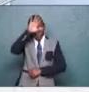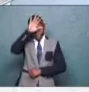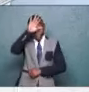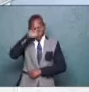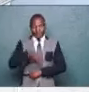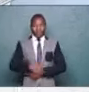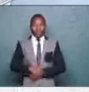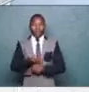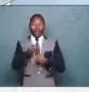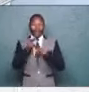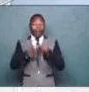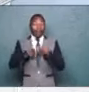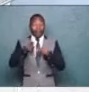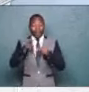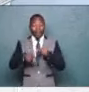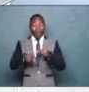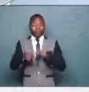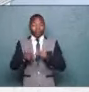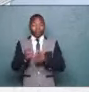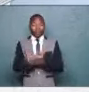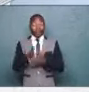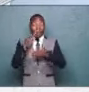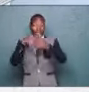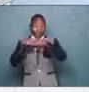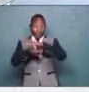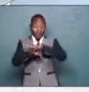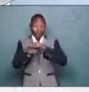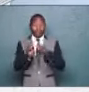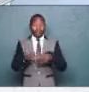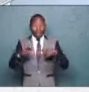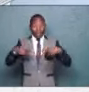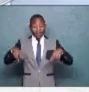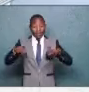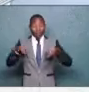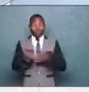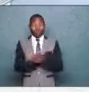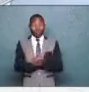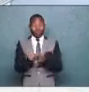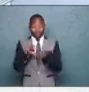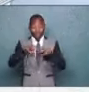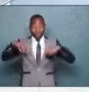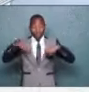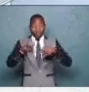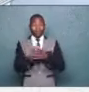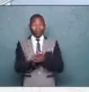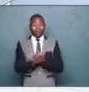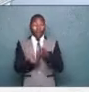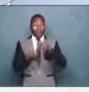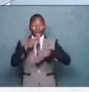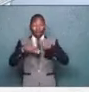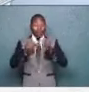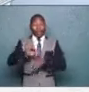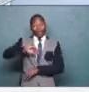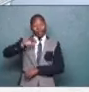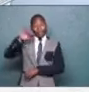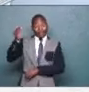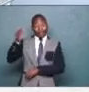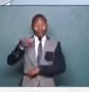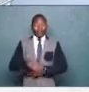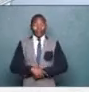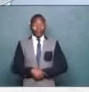Balaka, Machinga, Chiladzulu, Neno, Palombe,